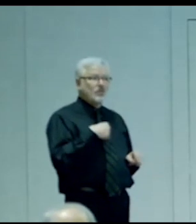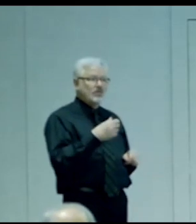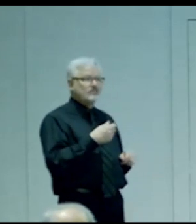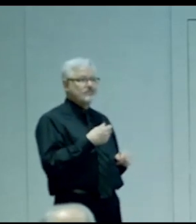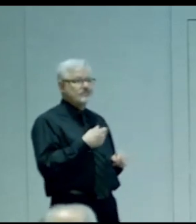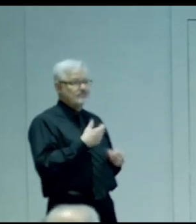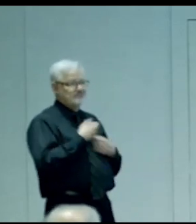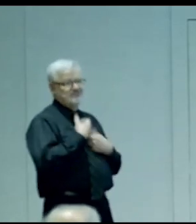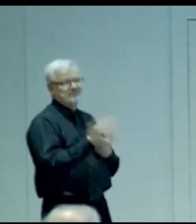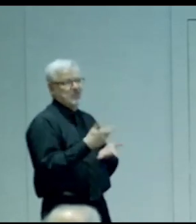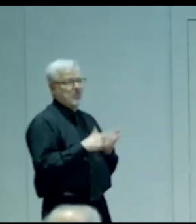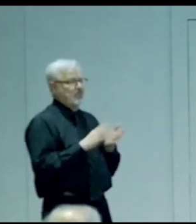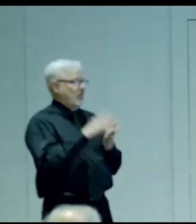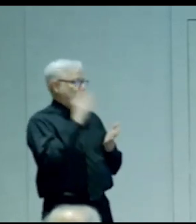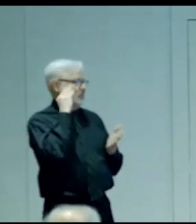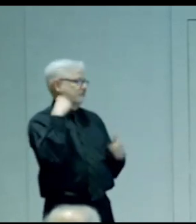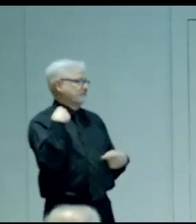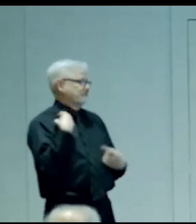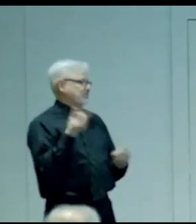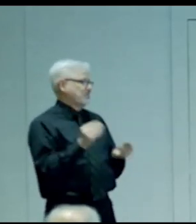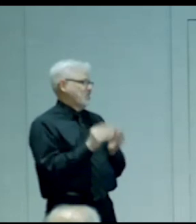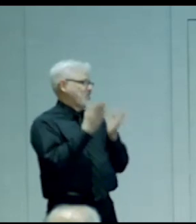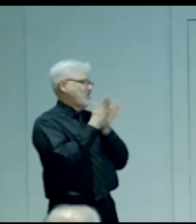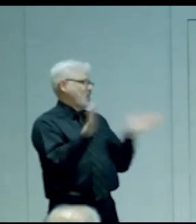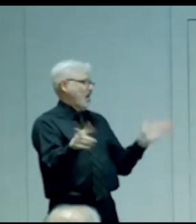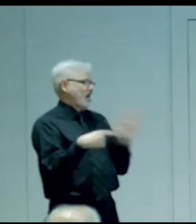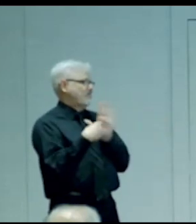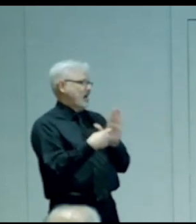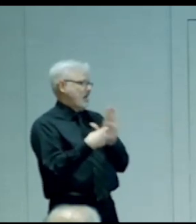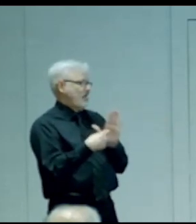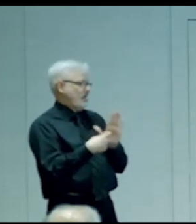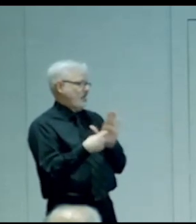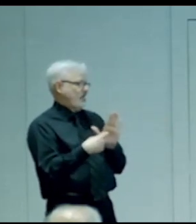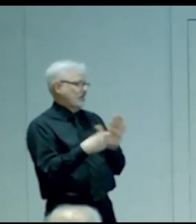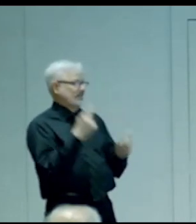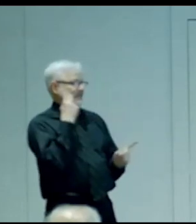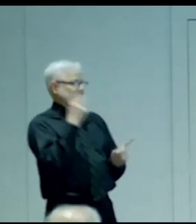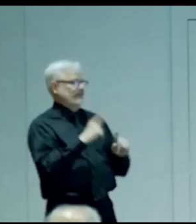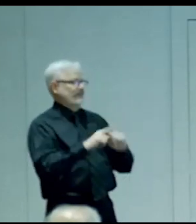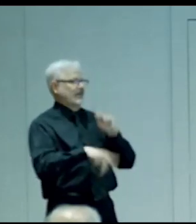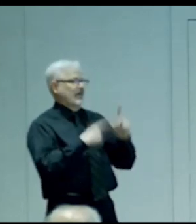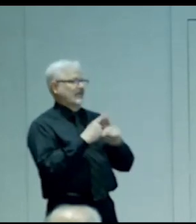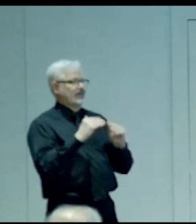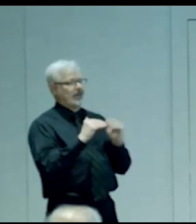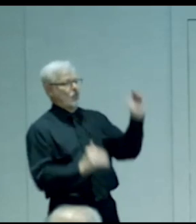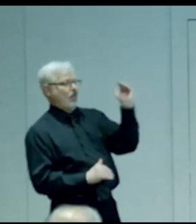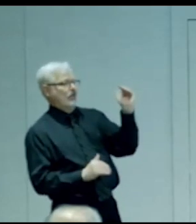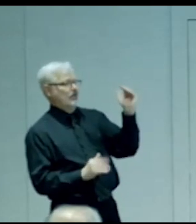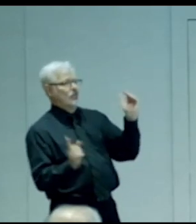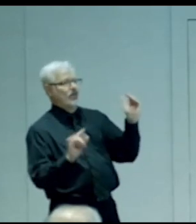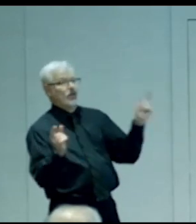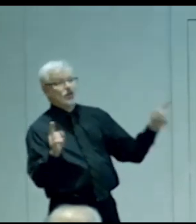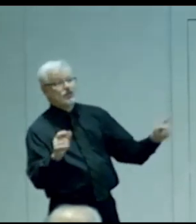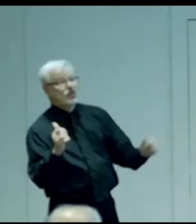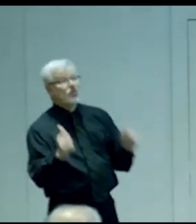what we've learned applying this broader model as to where the different types of inequalities occur and